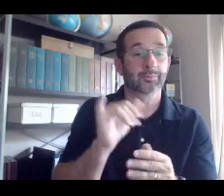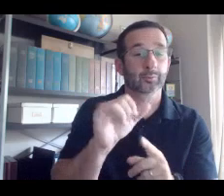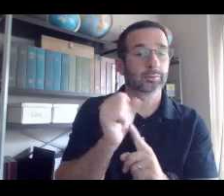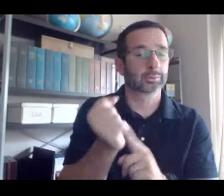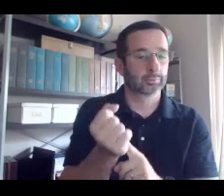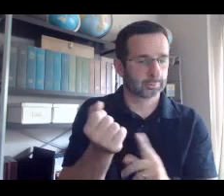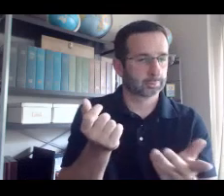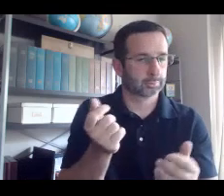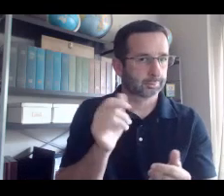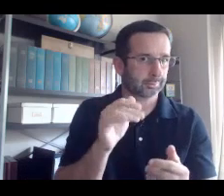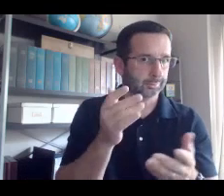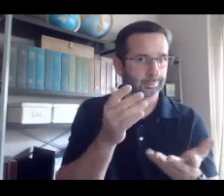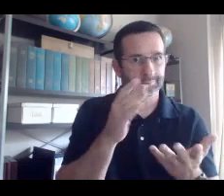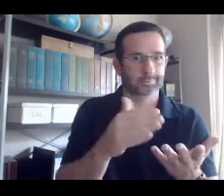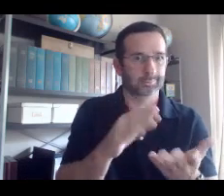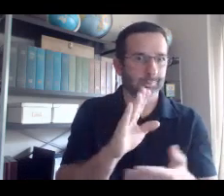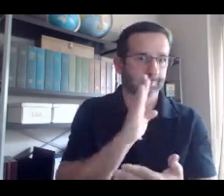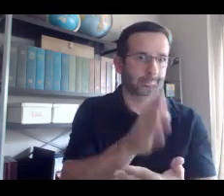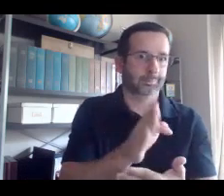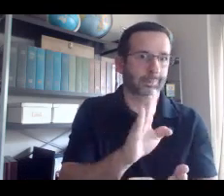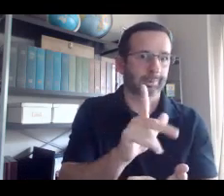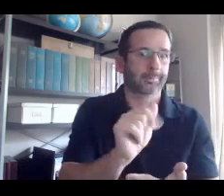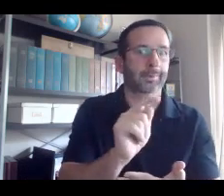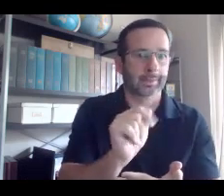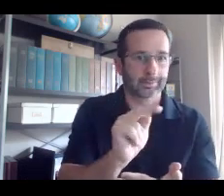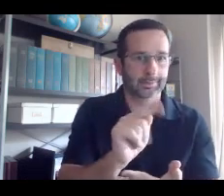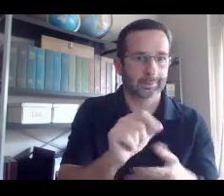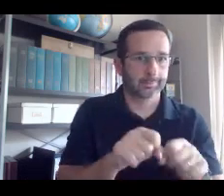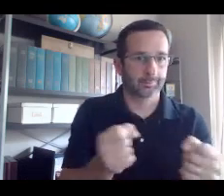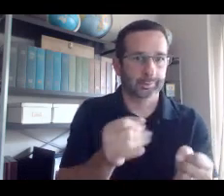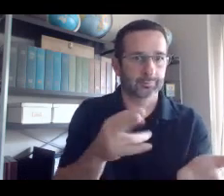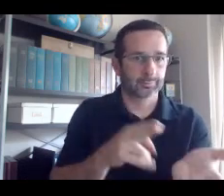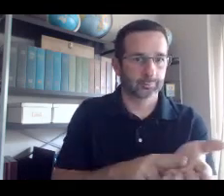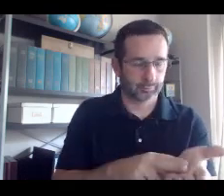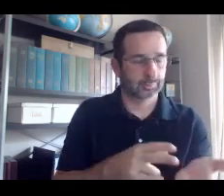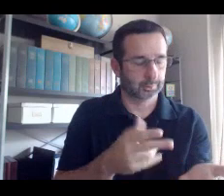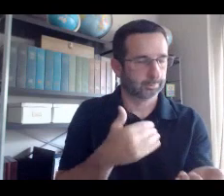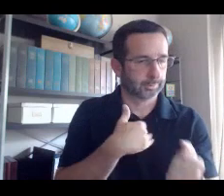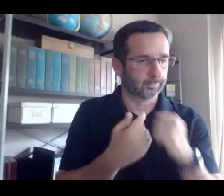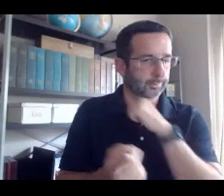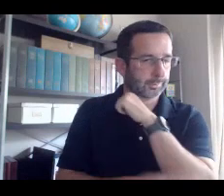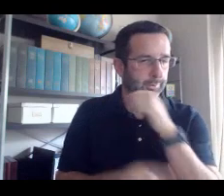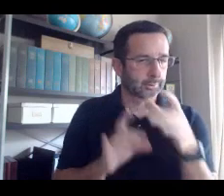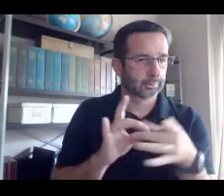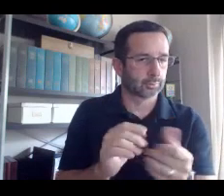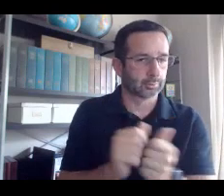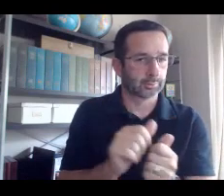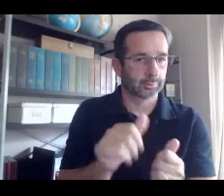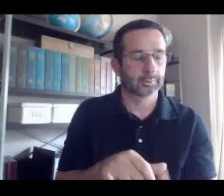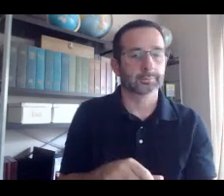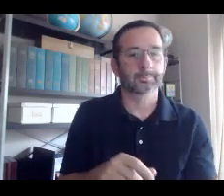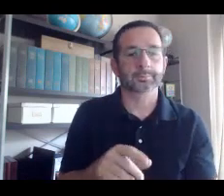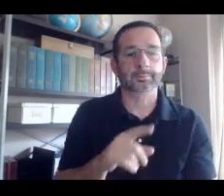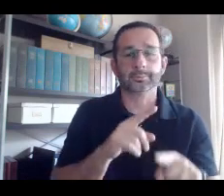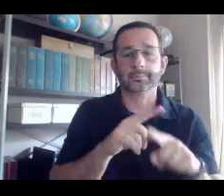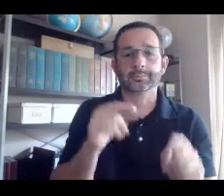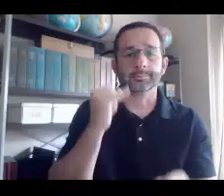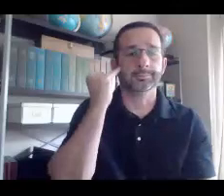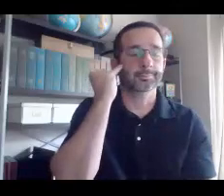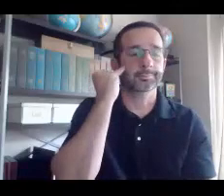working for a for-profit or industry, in those cases, then yes, that would be a blatant breach of contract that we have, and we do